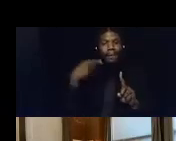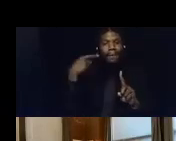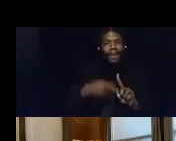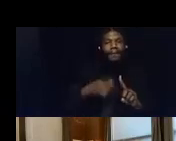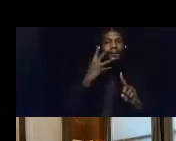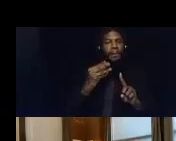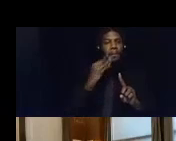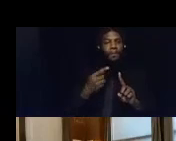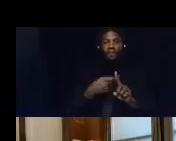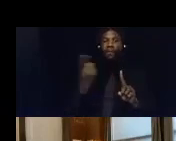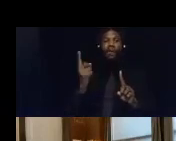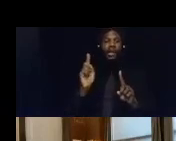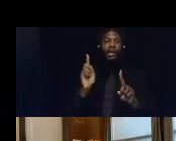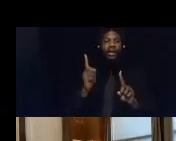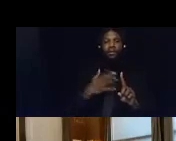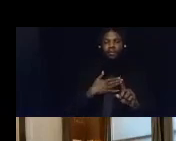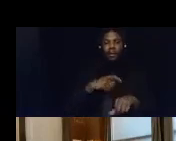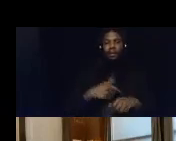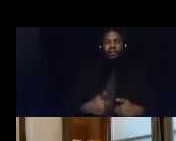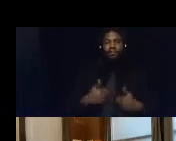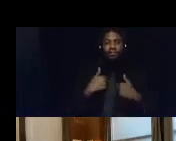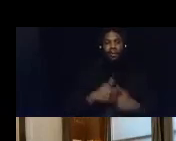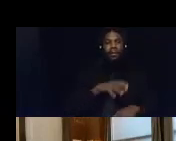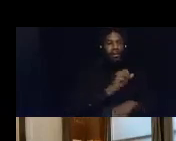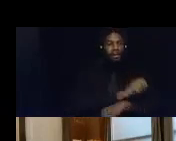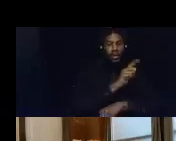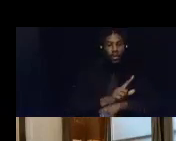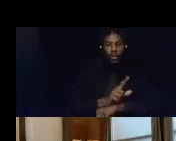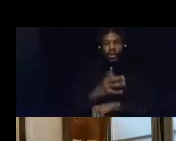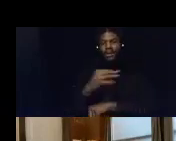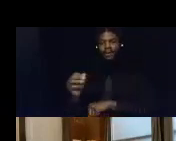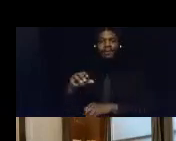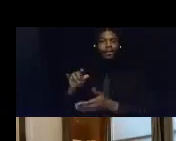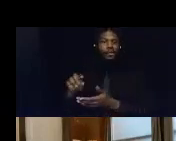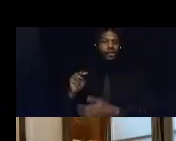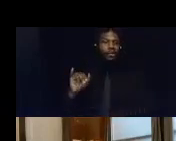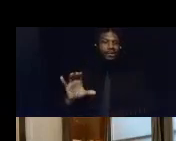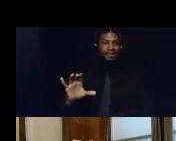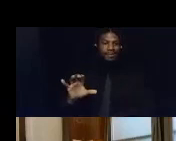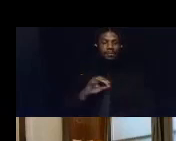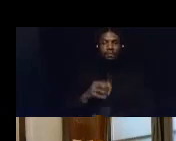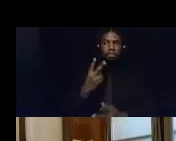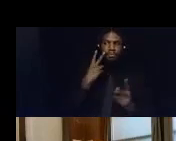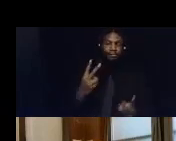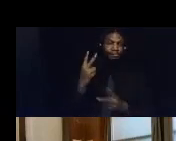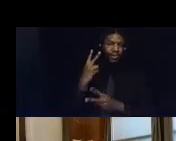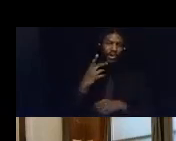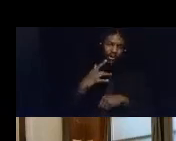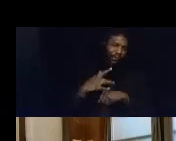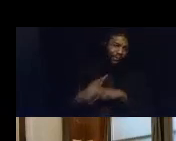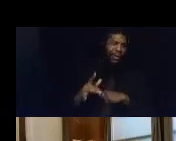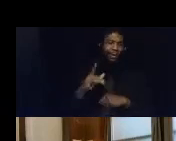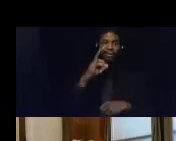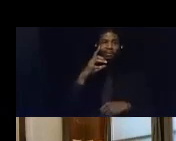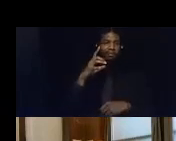my time living in St. Louis, Missouri, and New York City. One of my earliest memories is with my mother in our